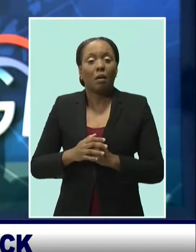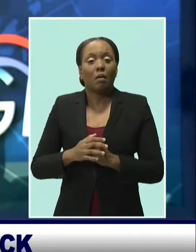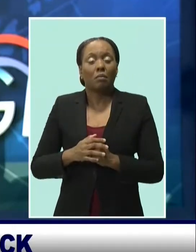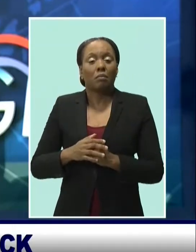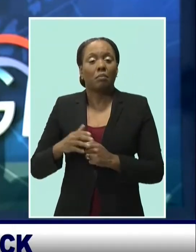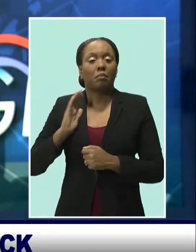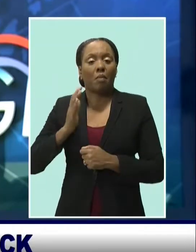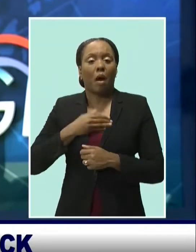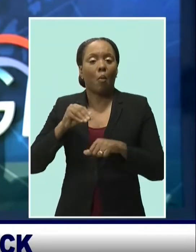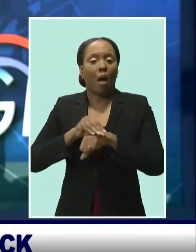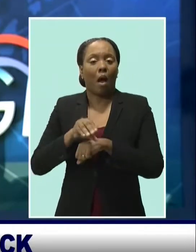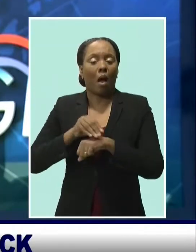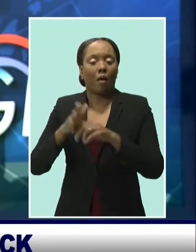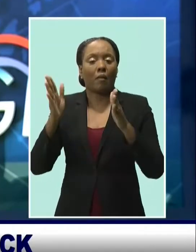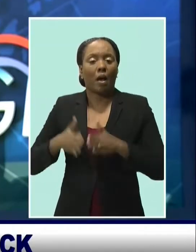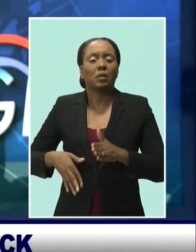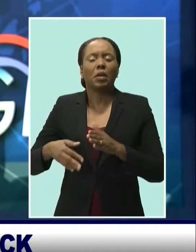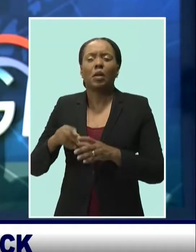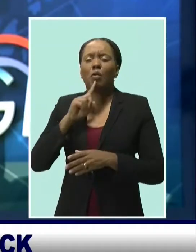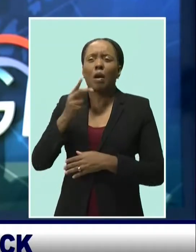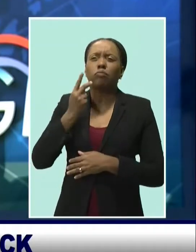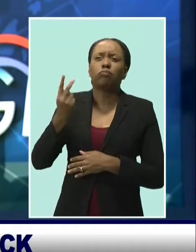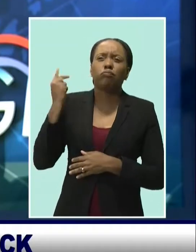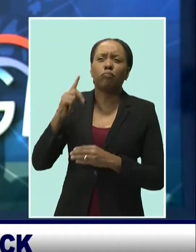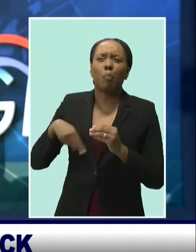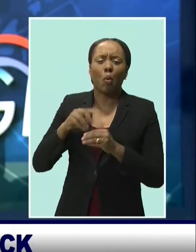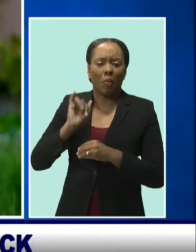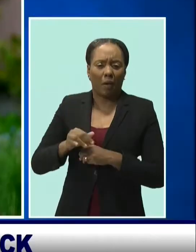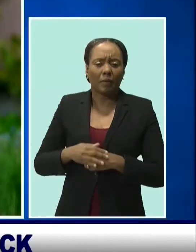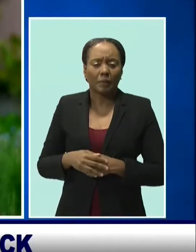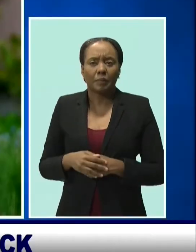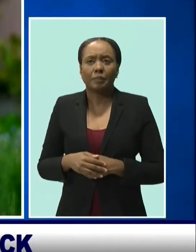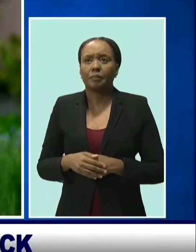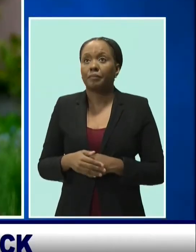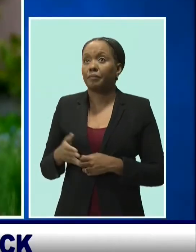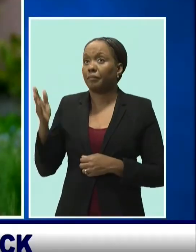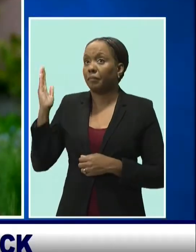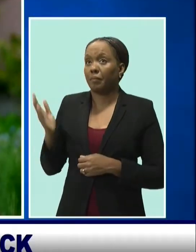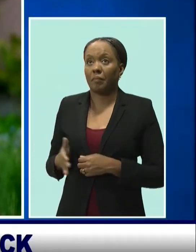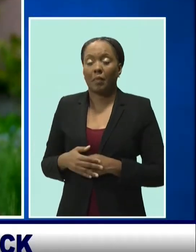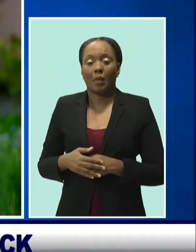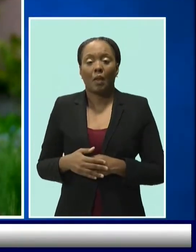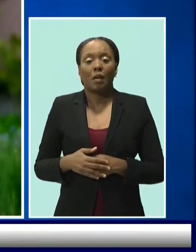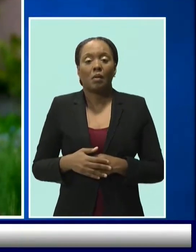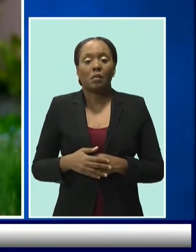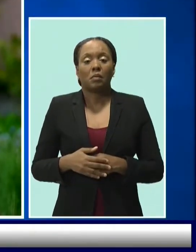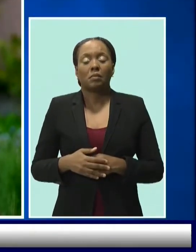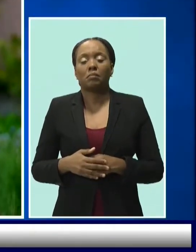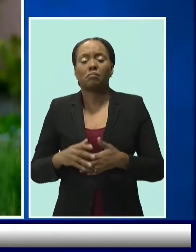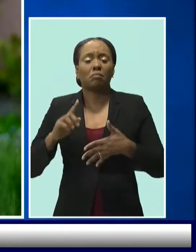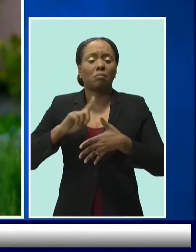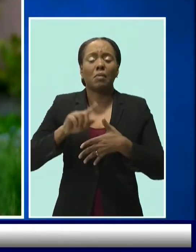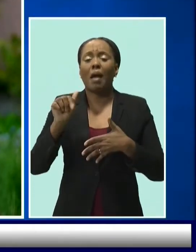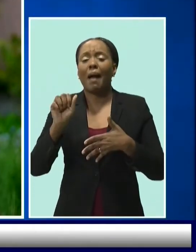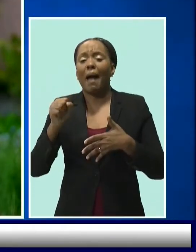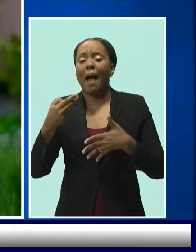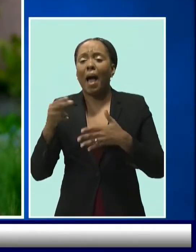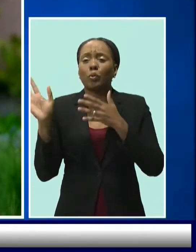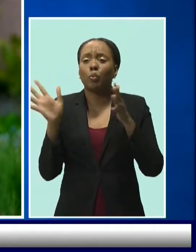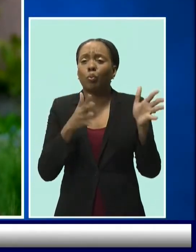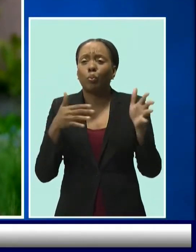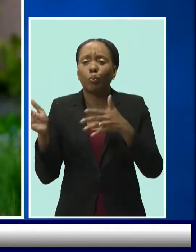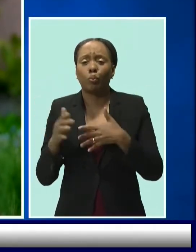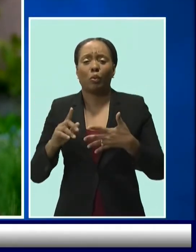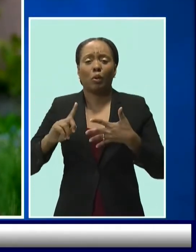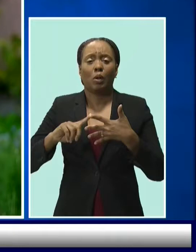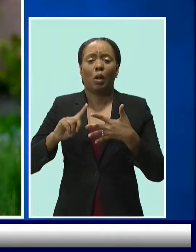the report. Crystal Hoyt has the details. Despite the pandemic, volcanic ashfall, and a Category 1